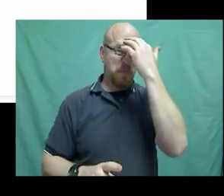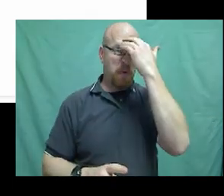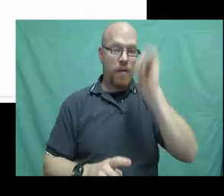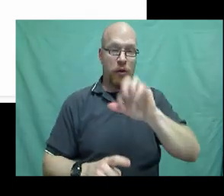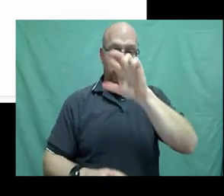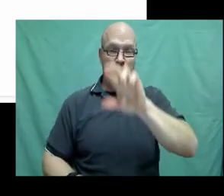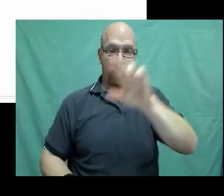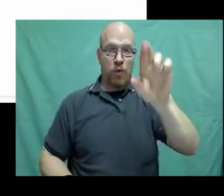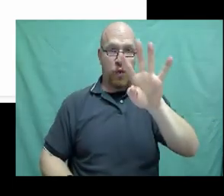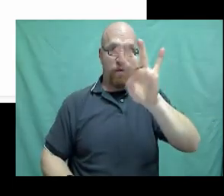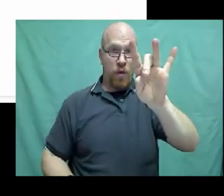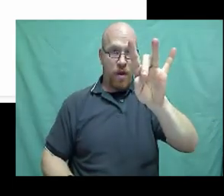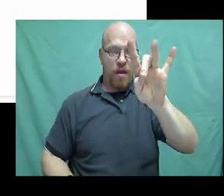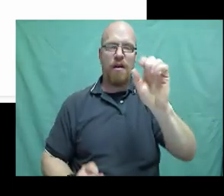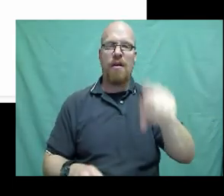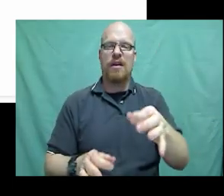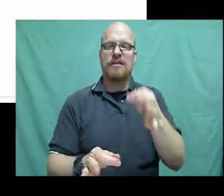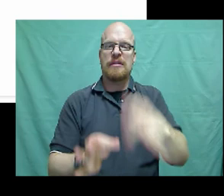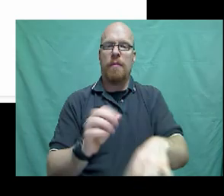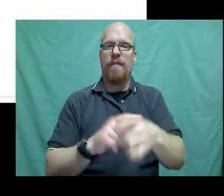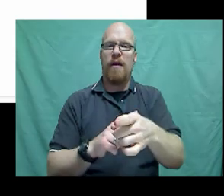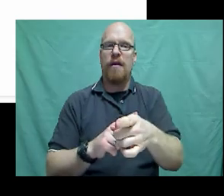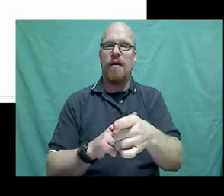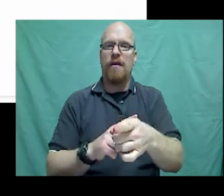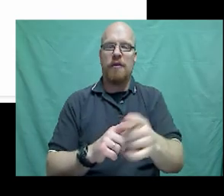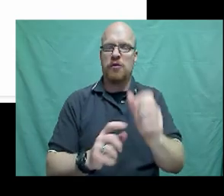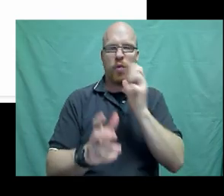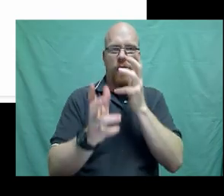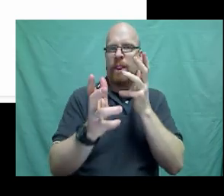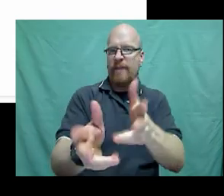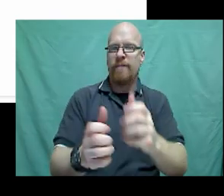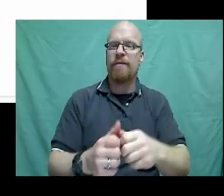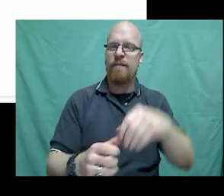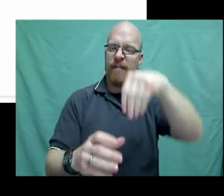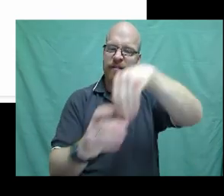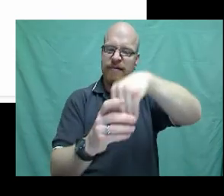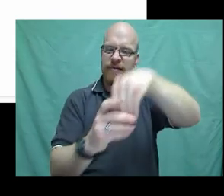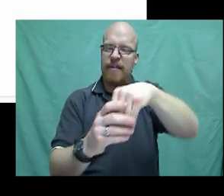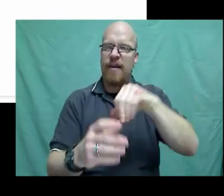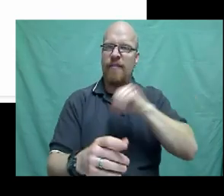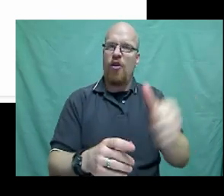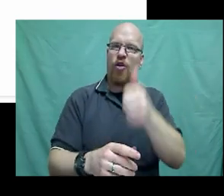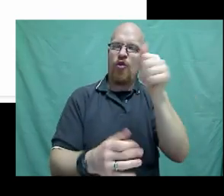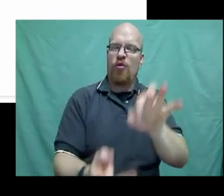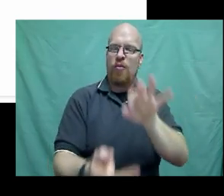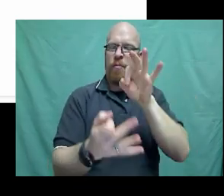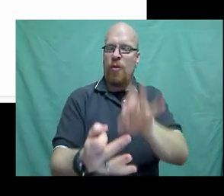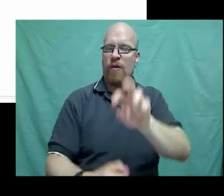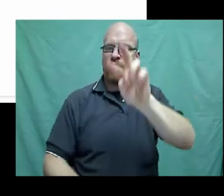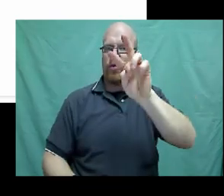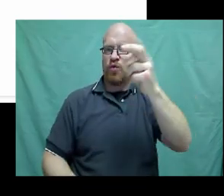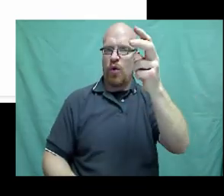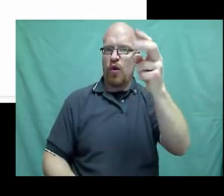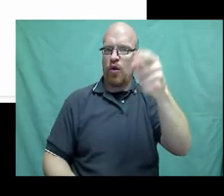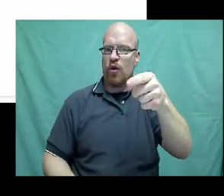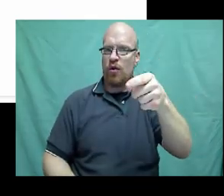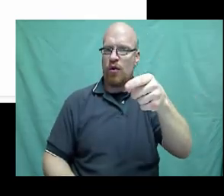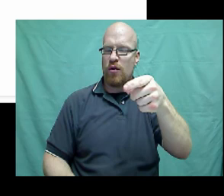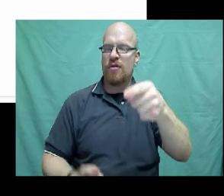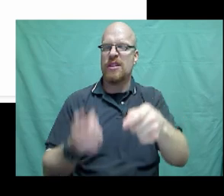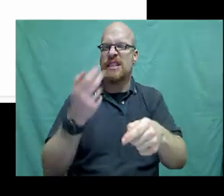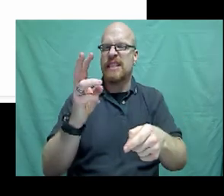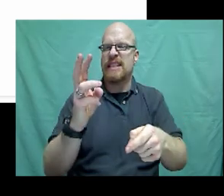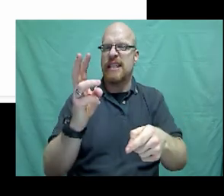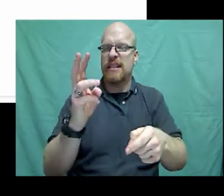Now, square root of 48 can be simplified. Don't leave it as it is. There are another perfect square within